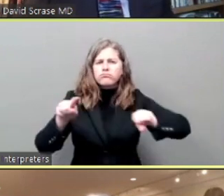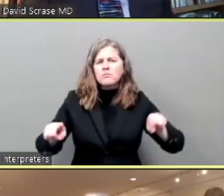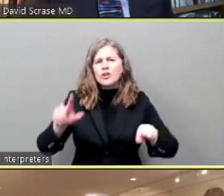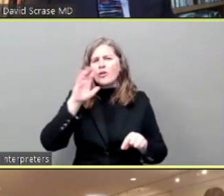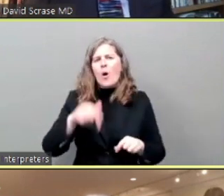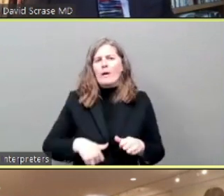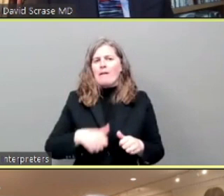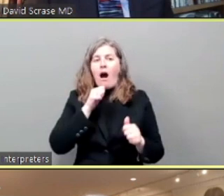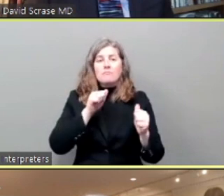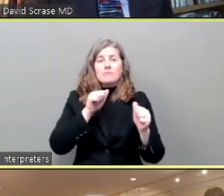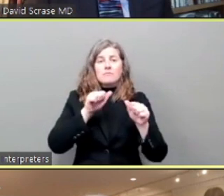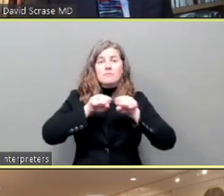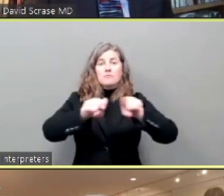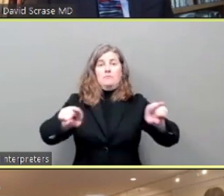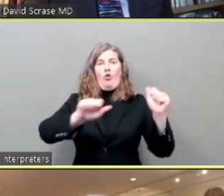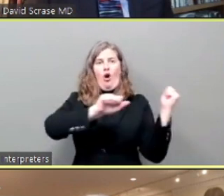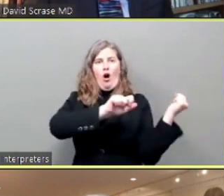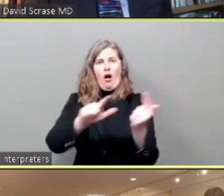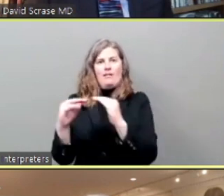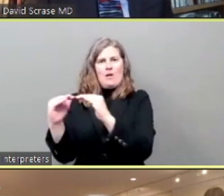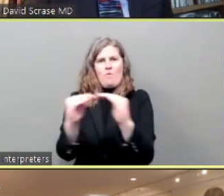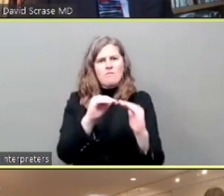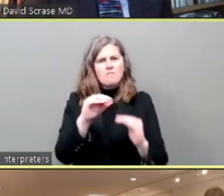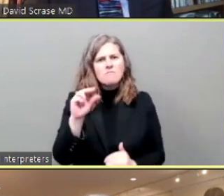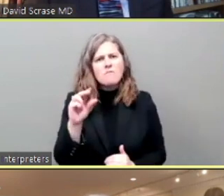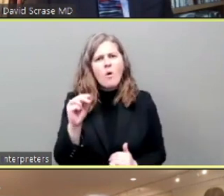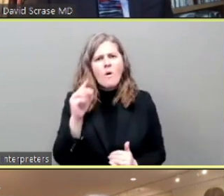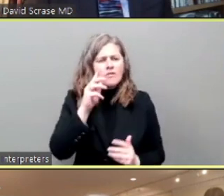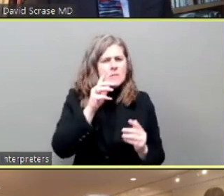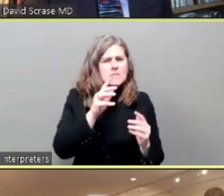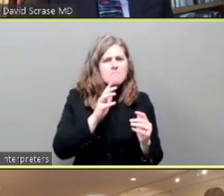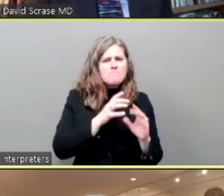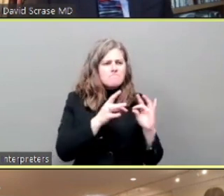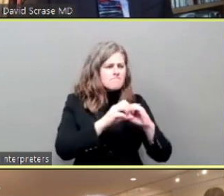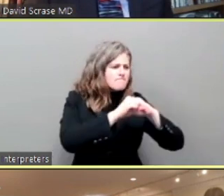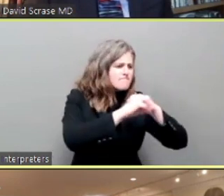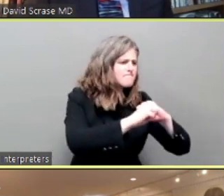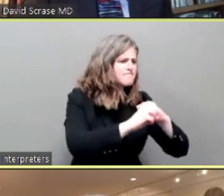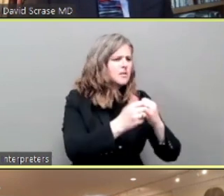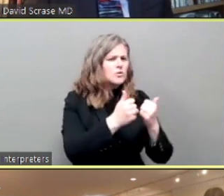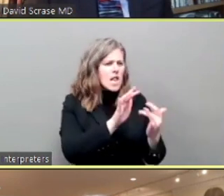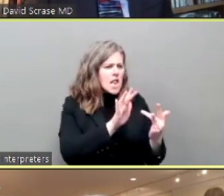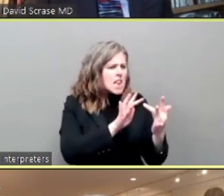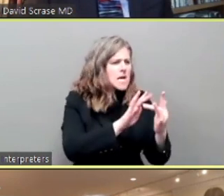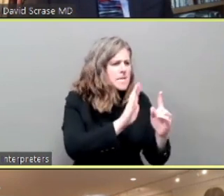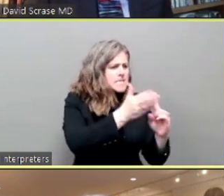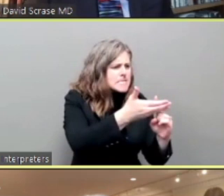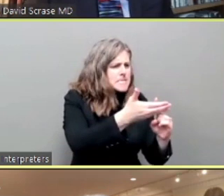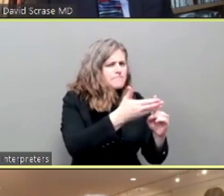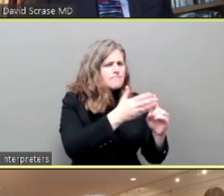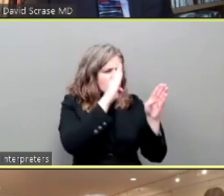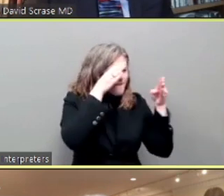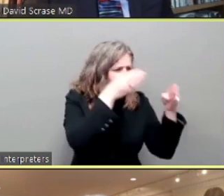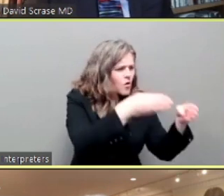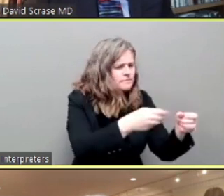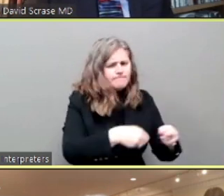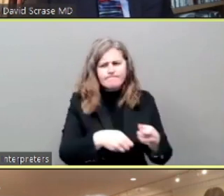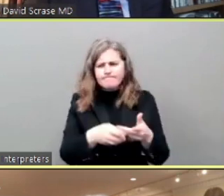one size fits all. We've got to tailor our messaging, our marketing, our outreach to a given community, whether it